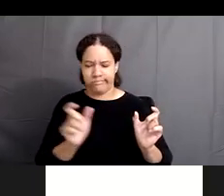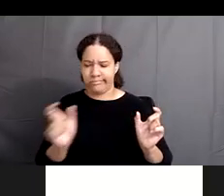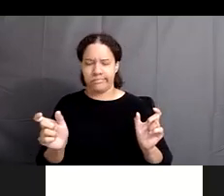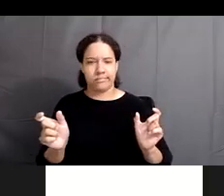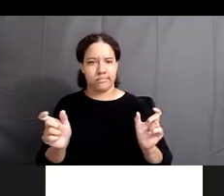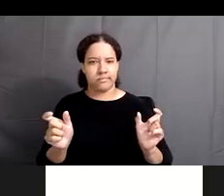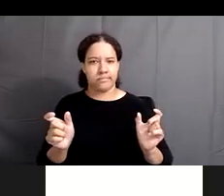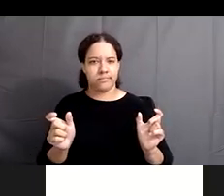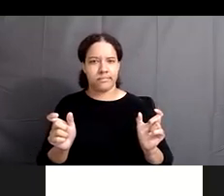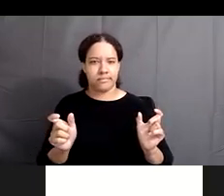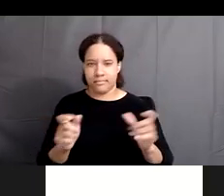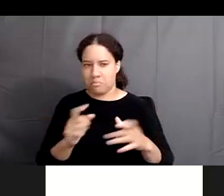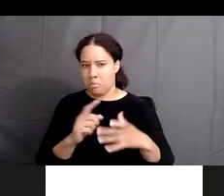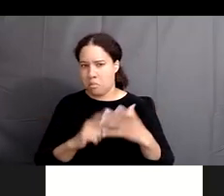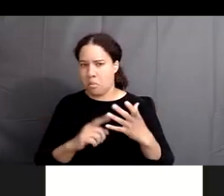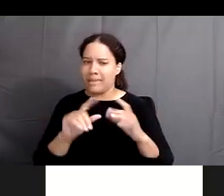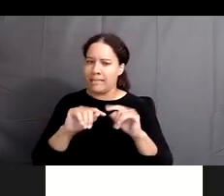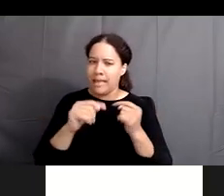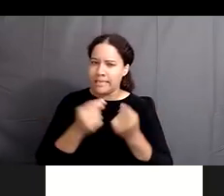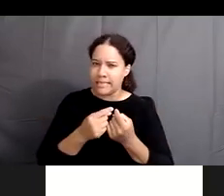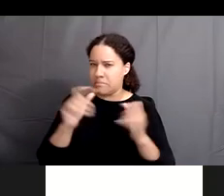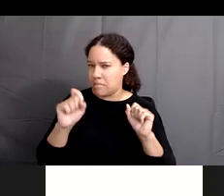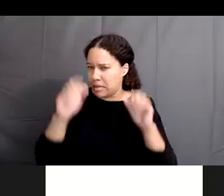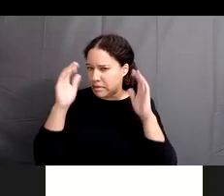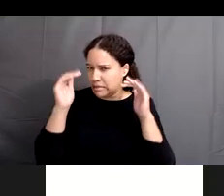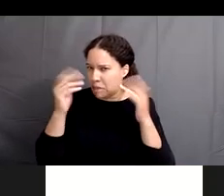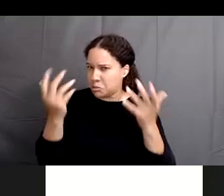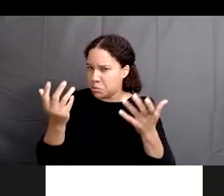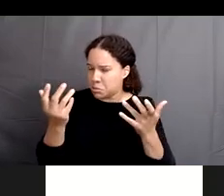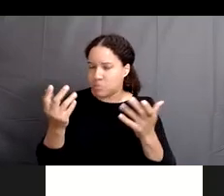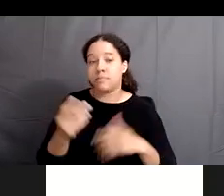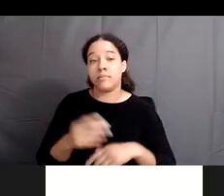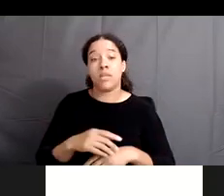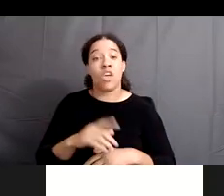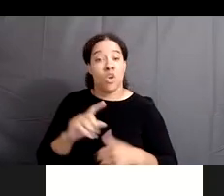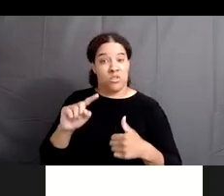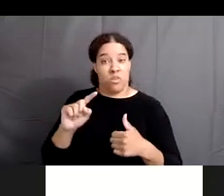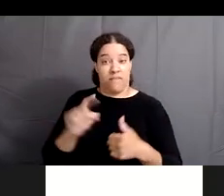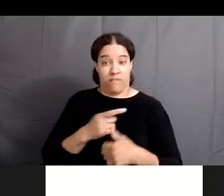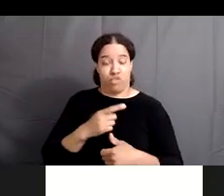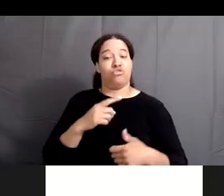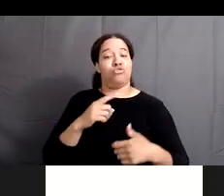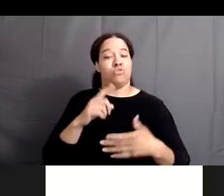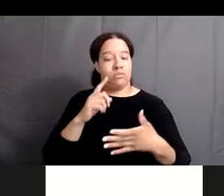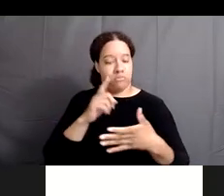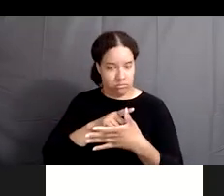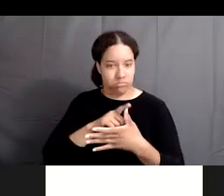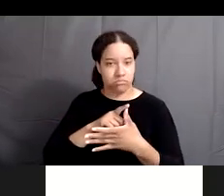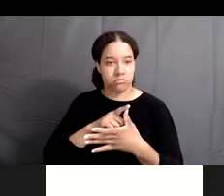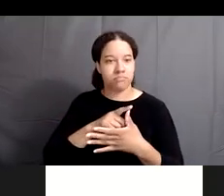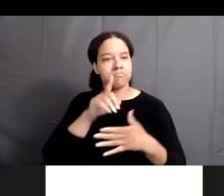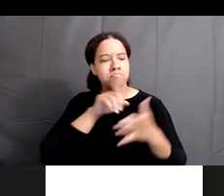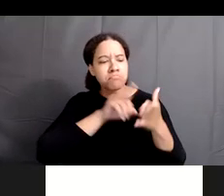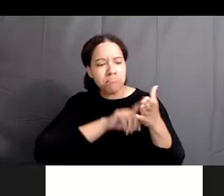owner and their team can expect? Well, the first stage is really around exploration, where we partner with small business